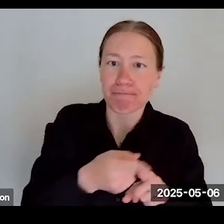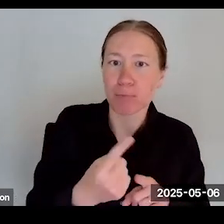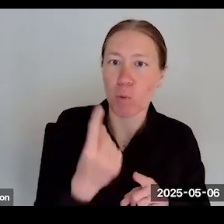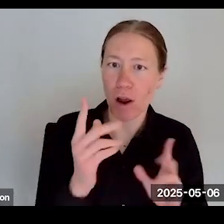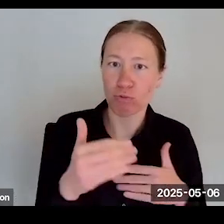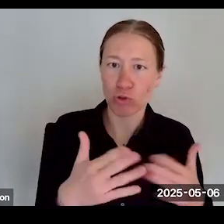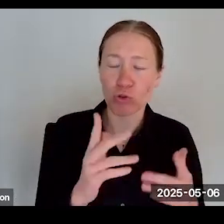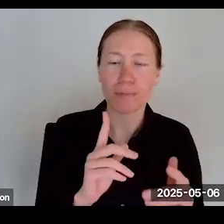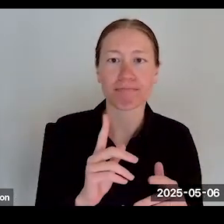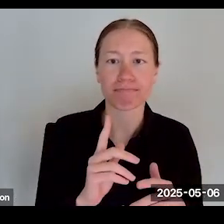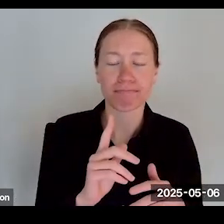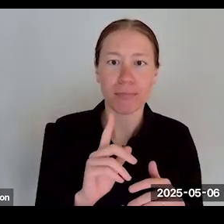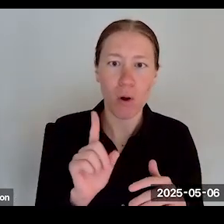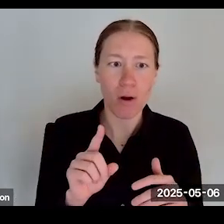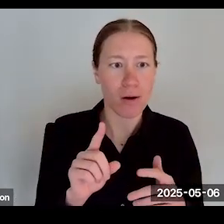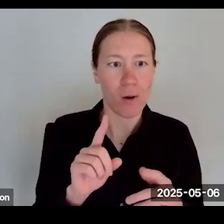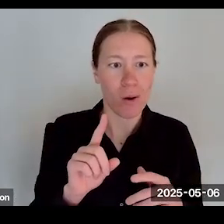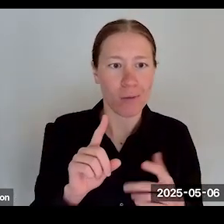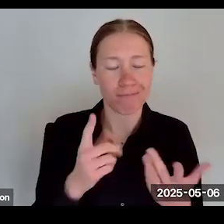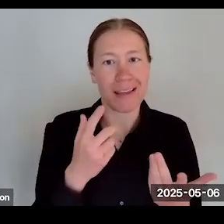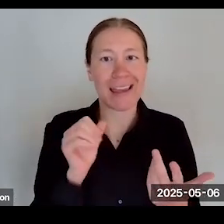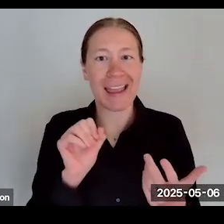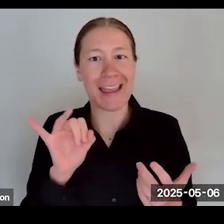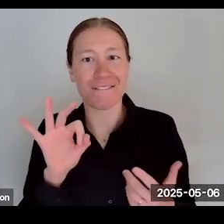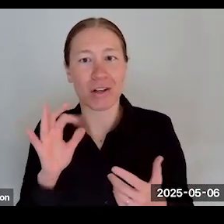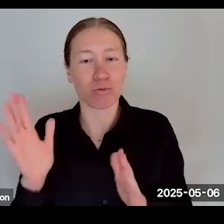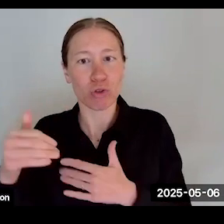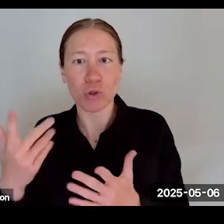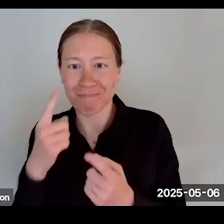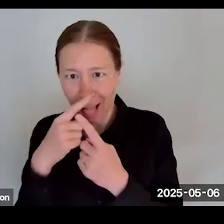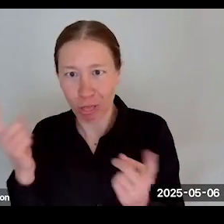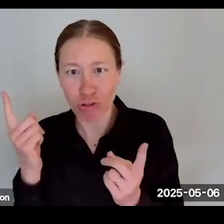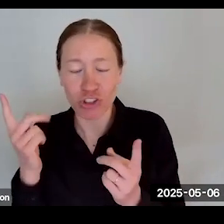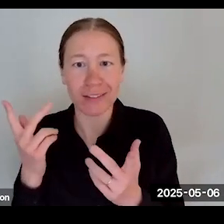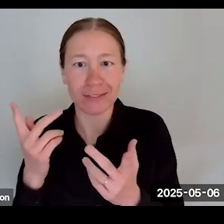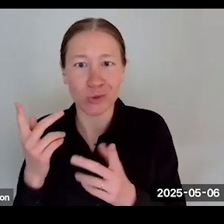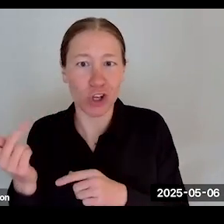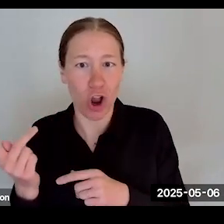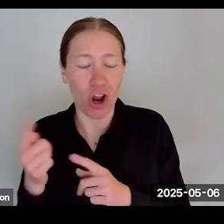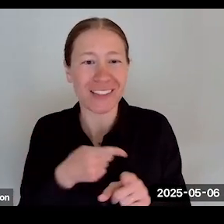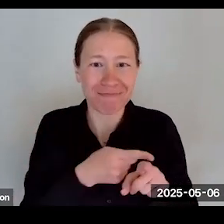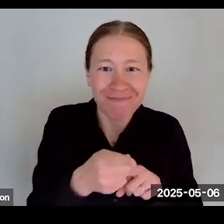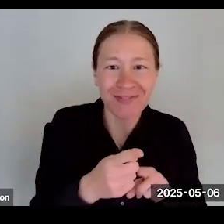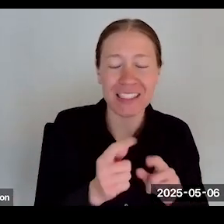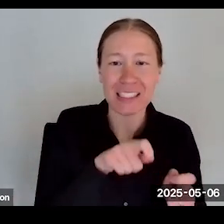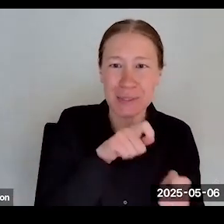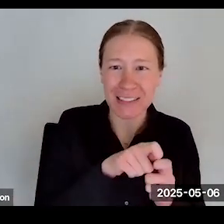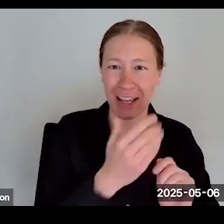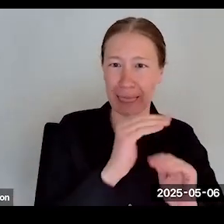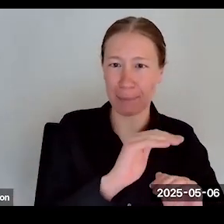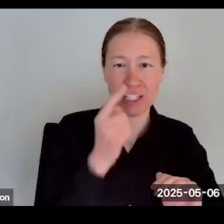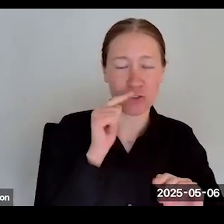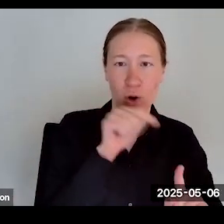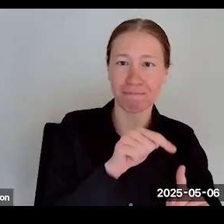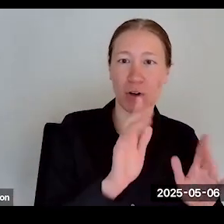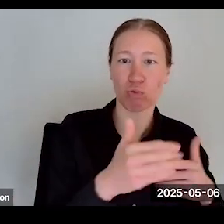of individuals with allergies to dogs. Another could be in a research lab. A service animal could be restricted if there is